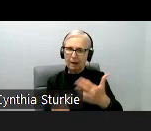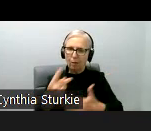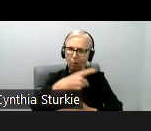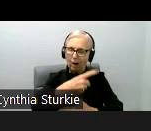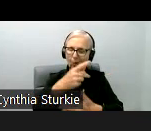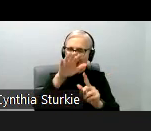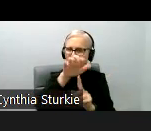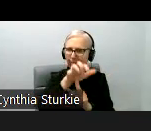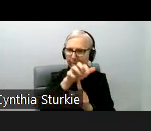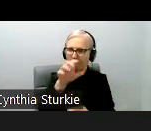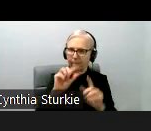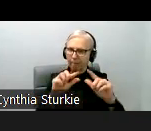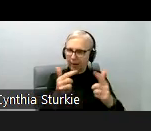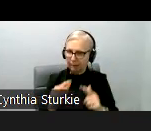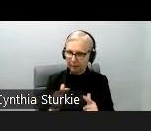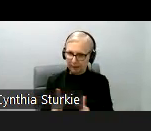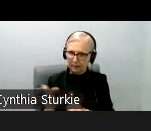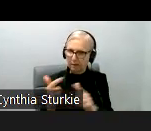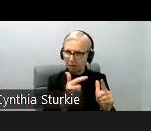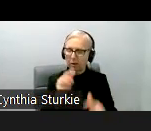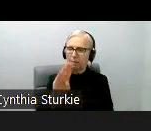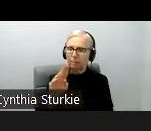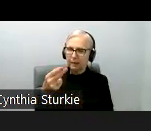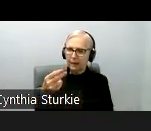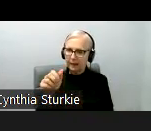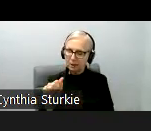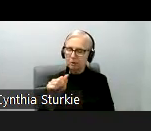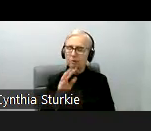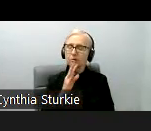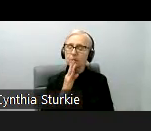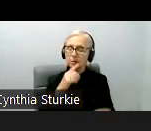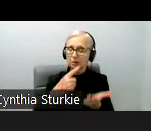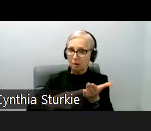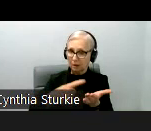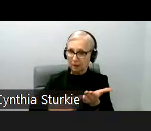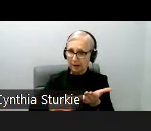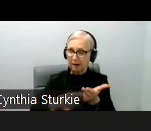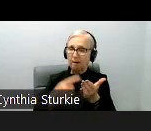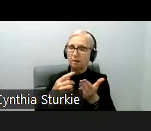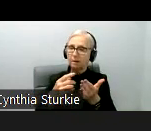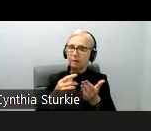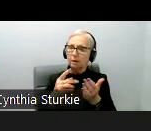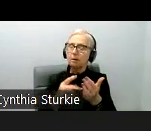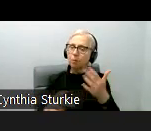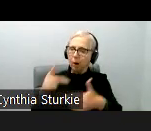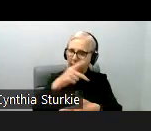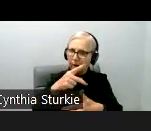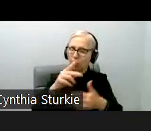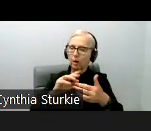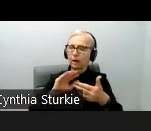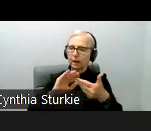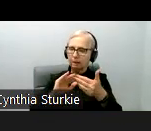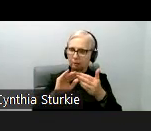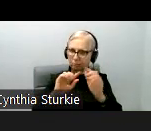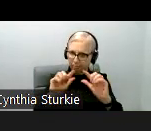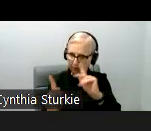population. And so when the BHA is referring to priority population in terms of the safety net, this